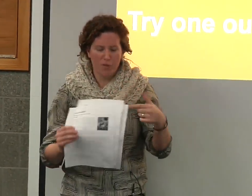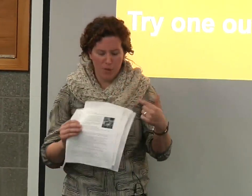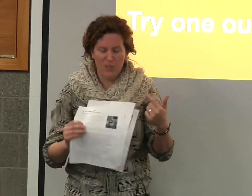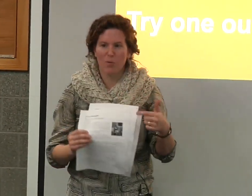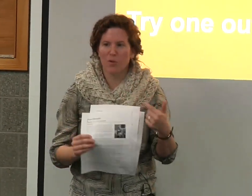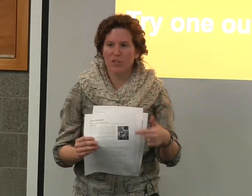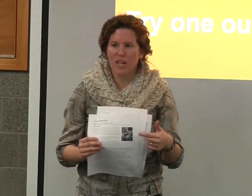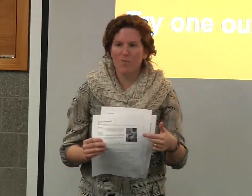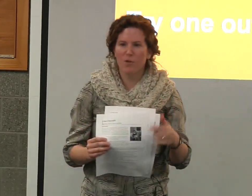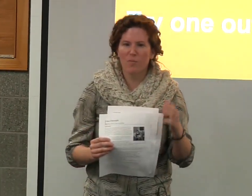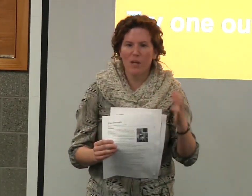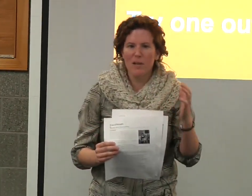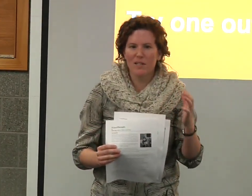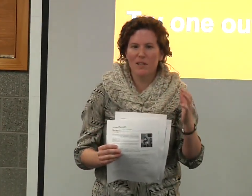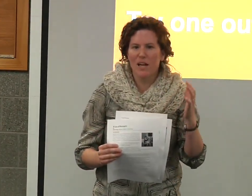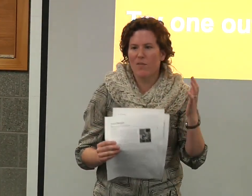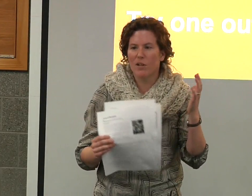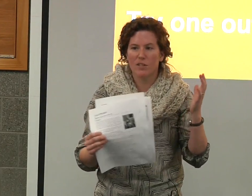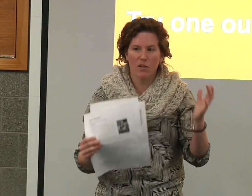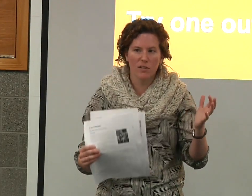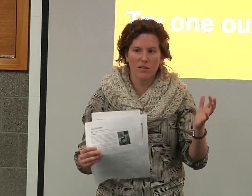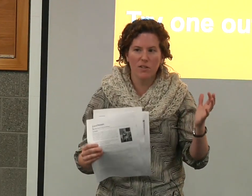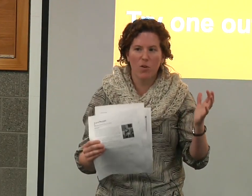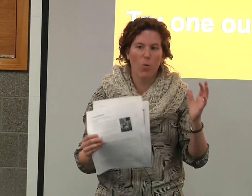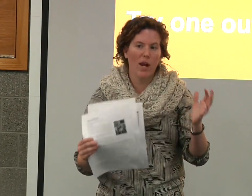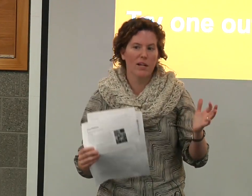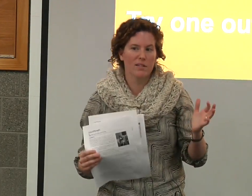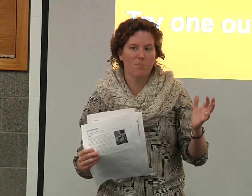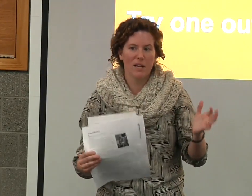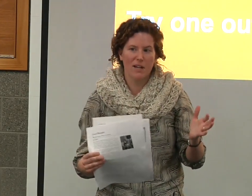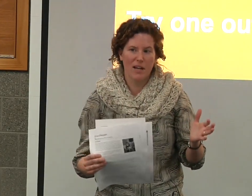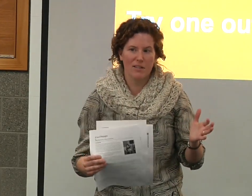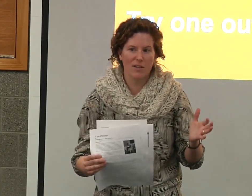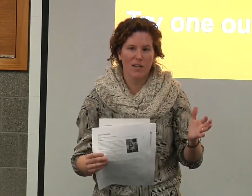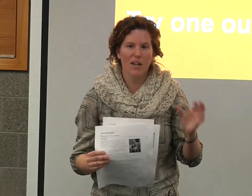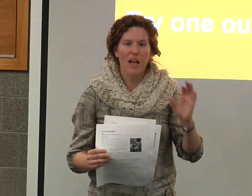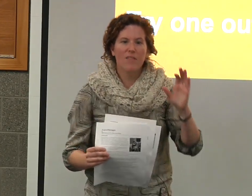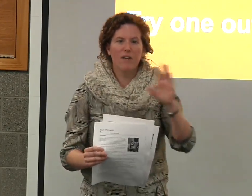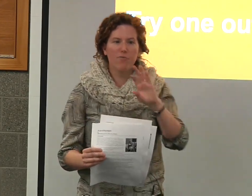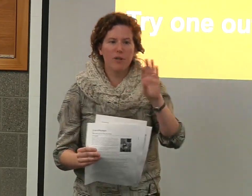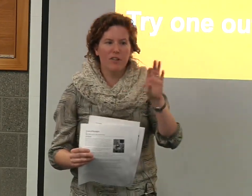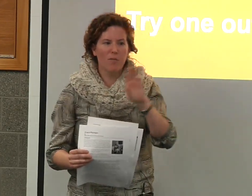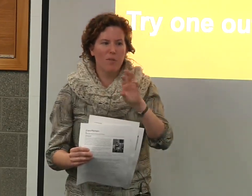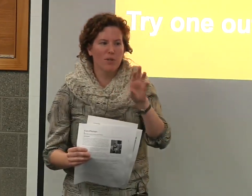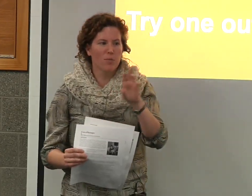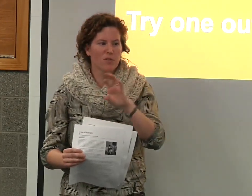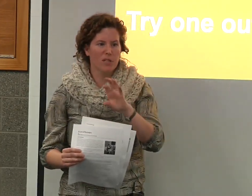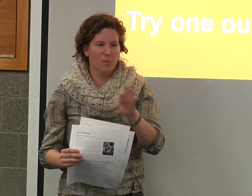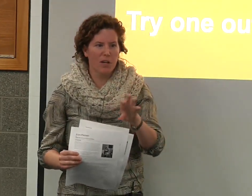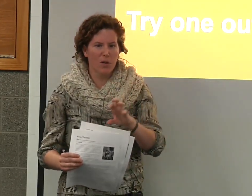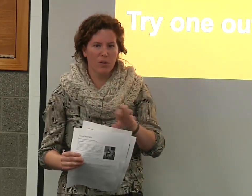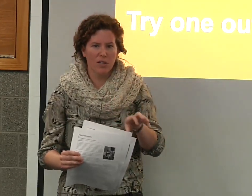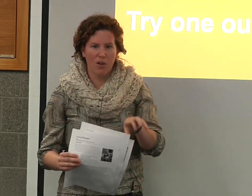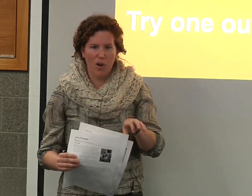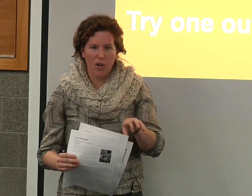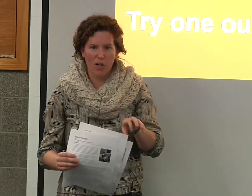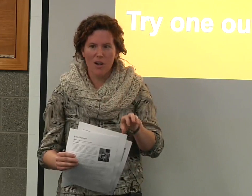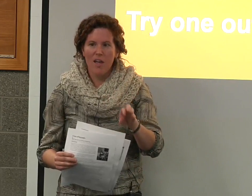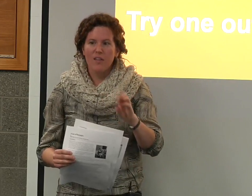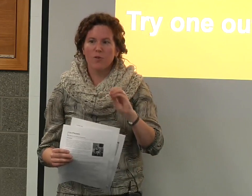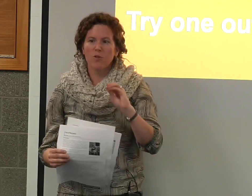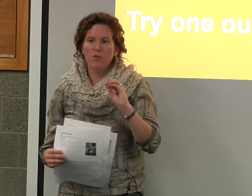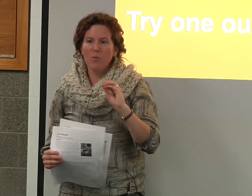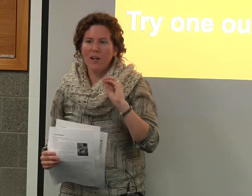us using the Buffalo example where this came from. They basically have a dozen ways to make a case study. They've written them up in terms of explaining what